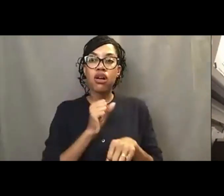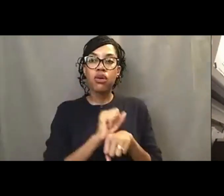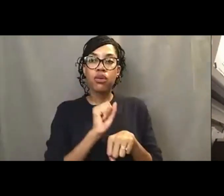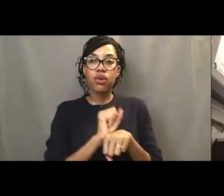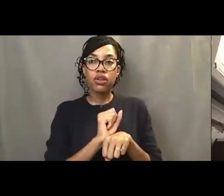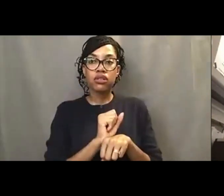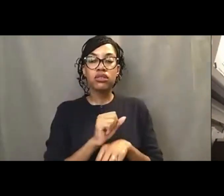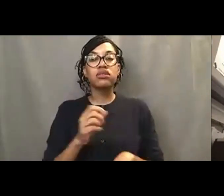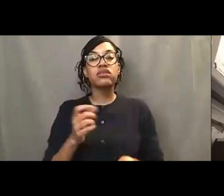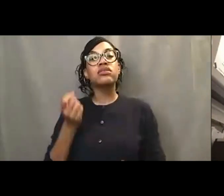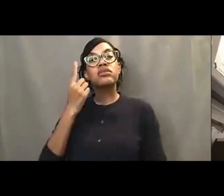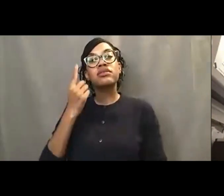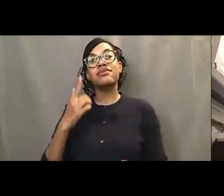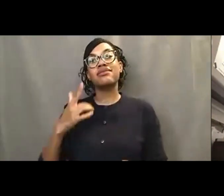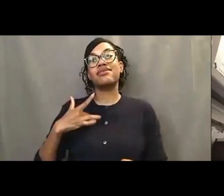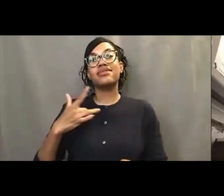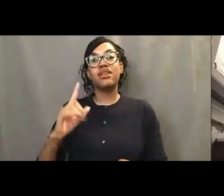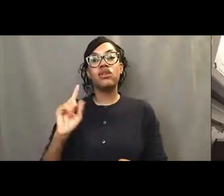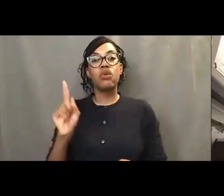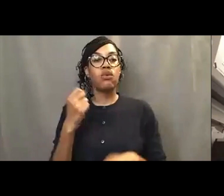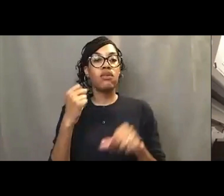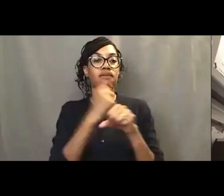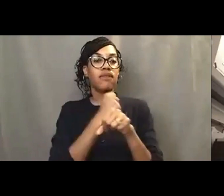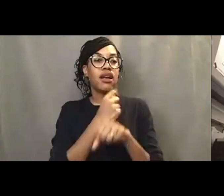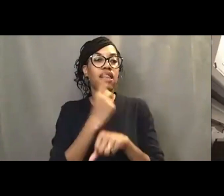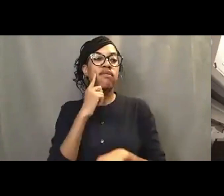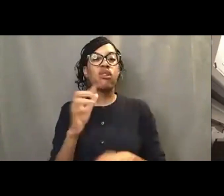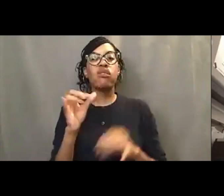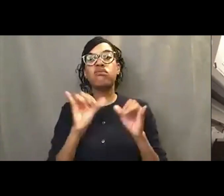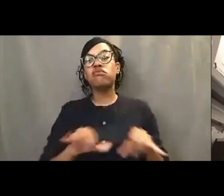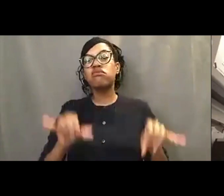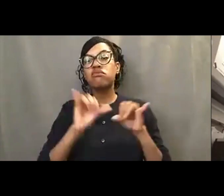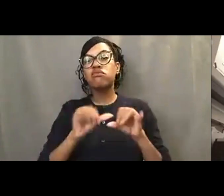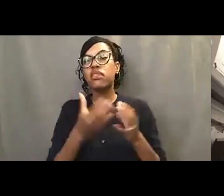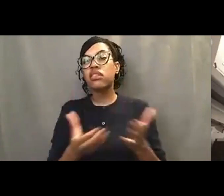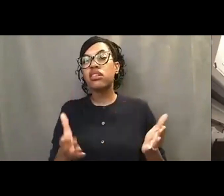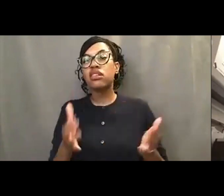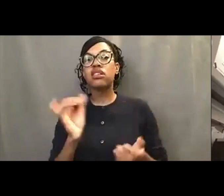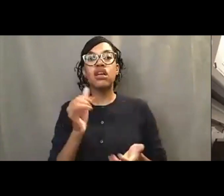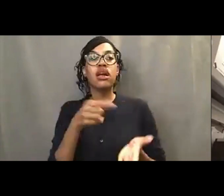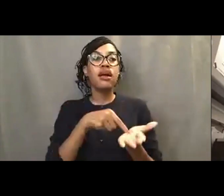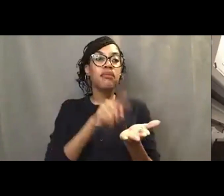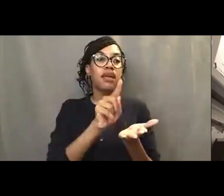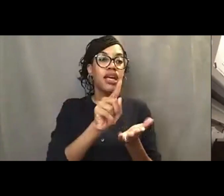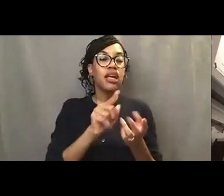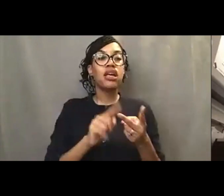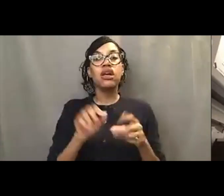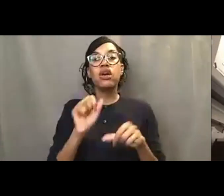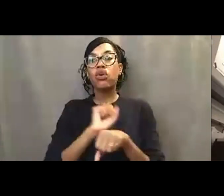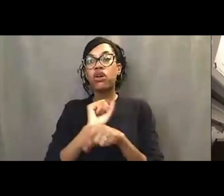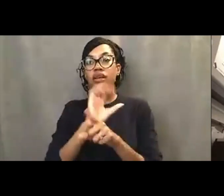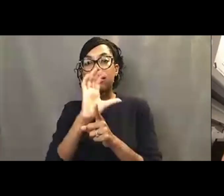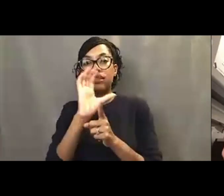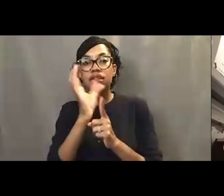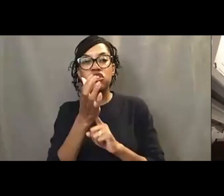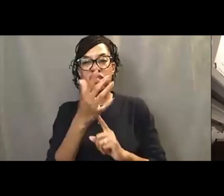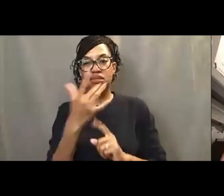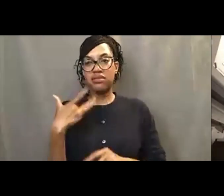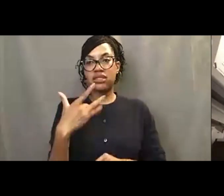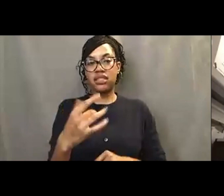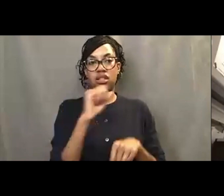typical things, pay, working conditions, all of that, and really moving towards